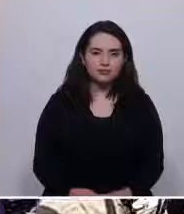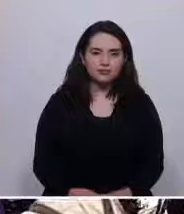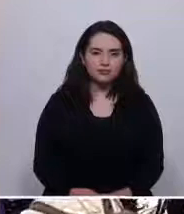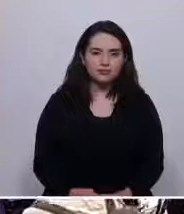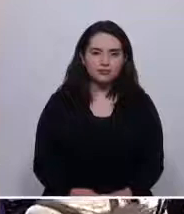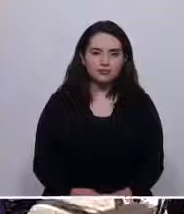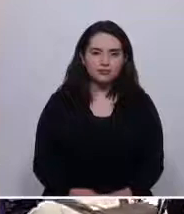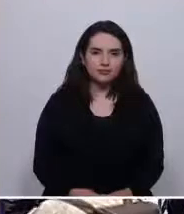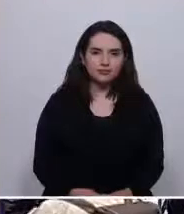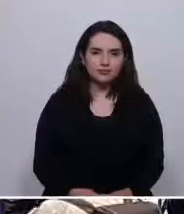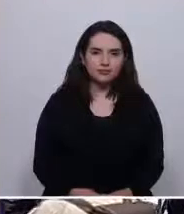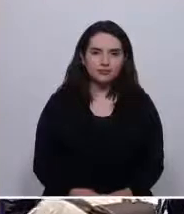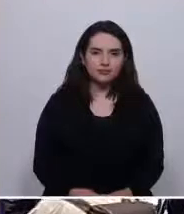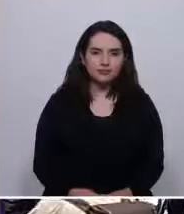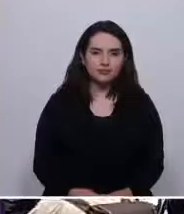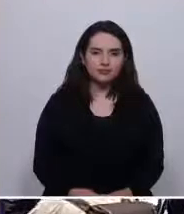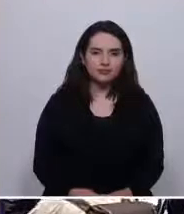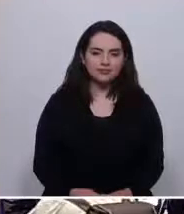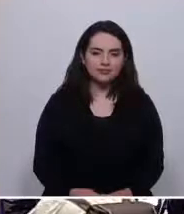I